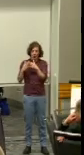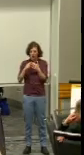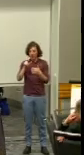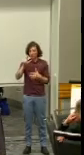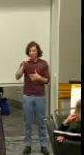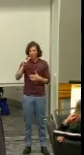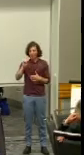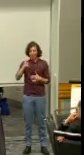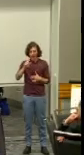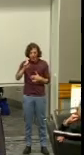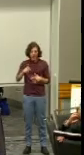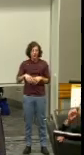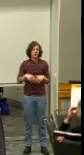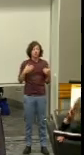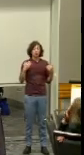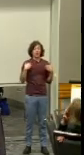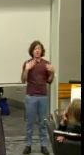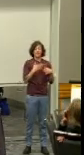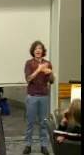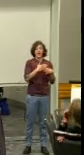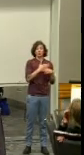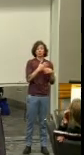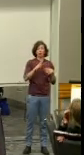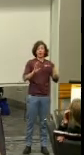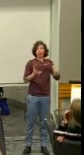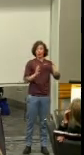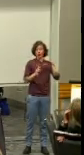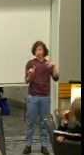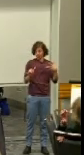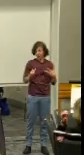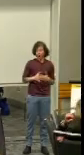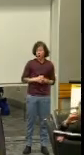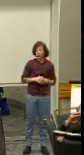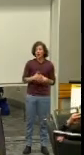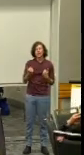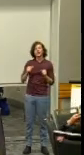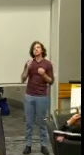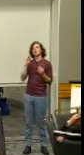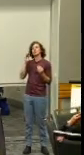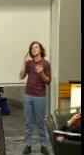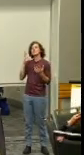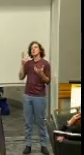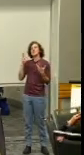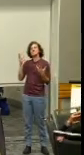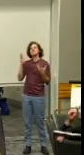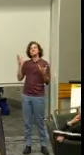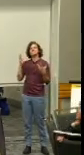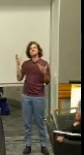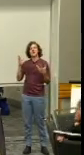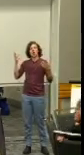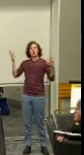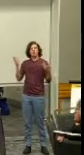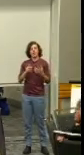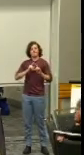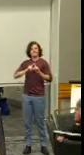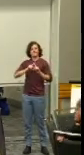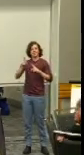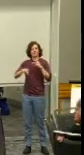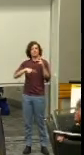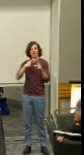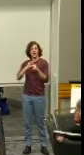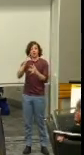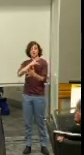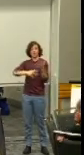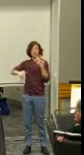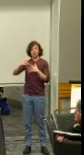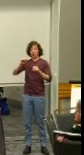in the communal laundry in this space, and tried to think about what different levels of social opportunity we